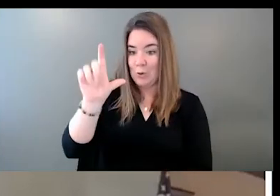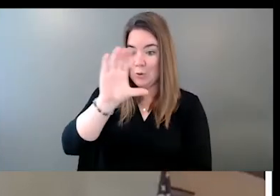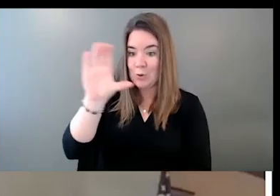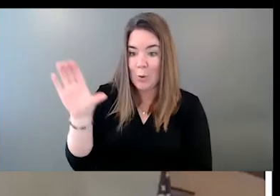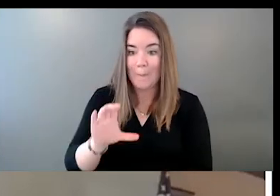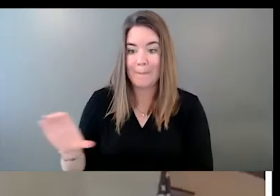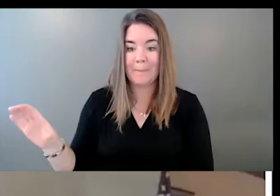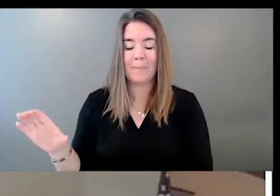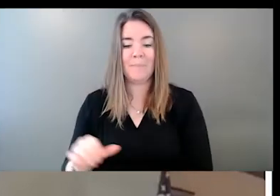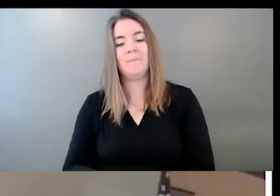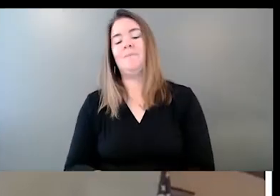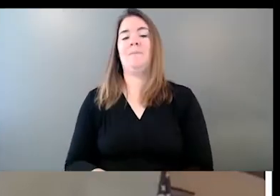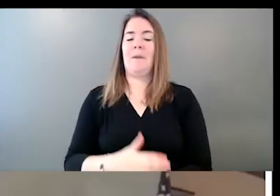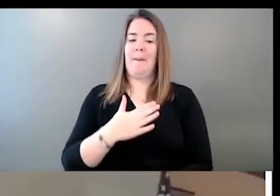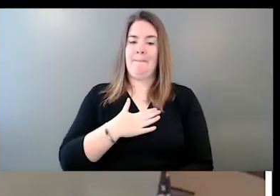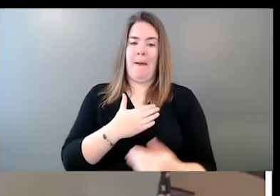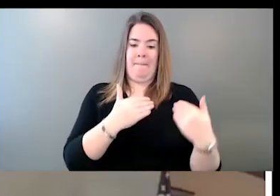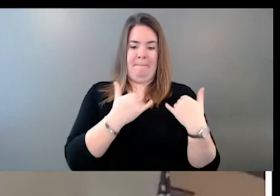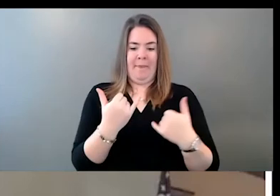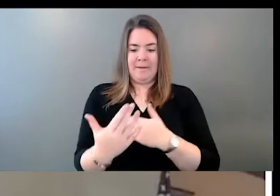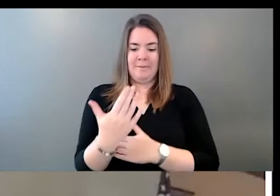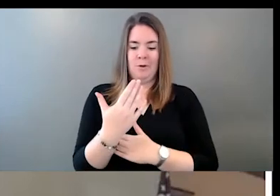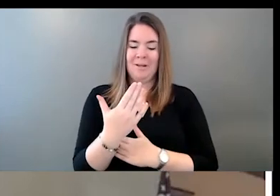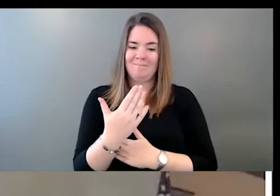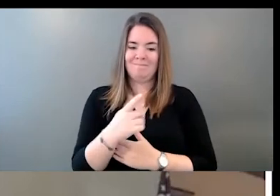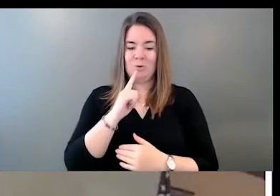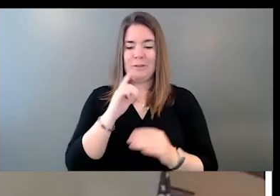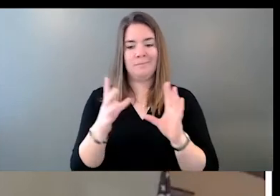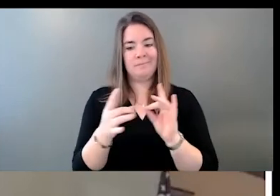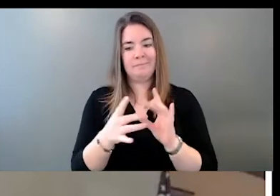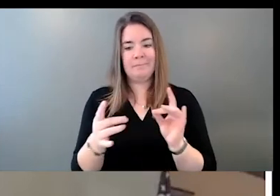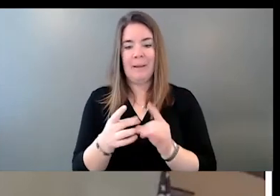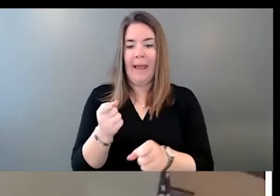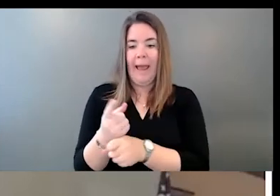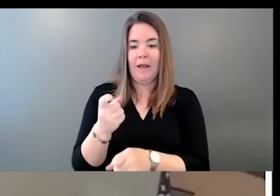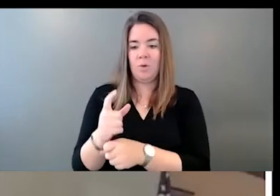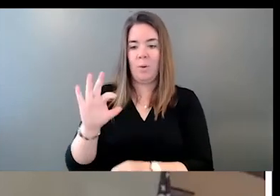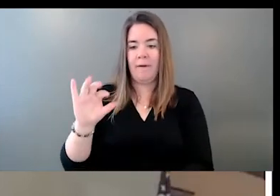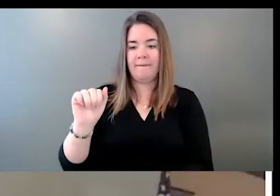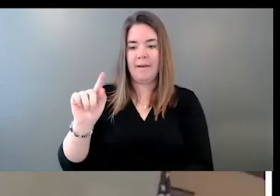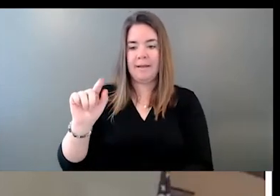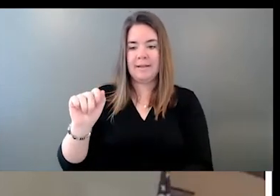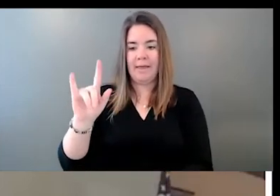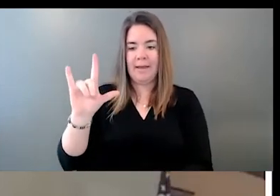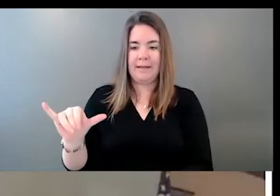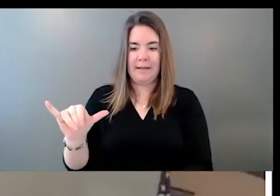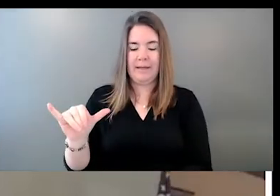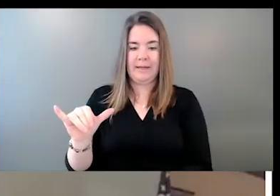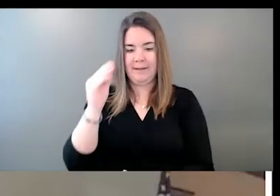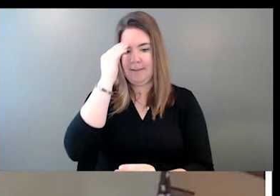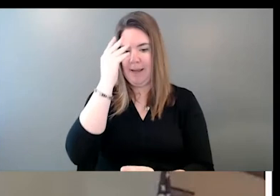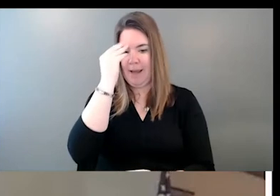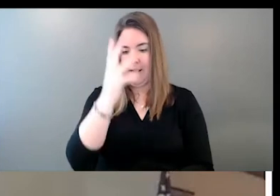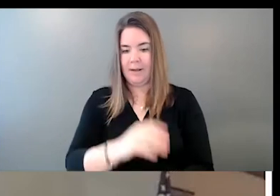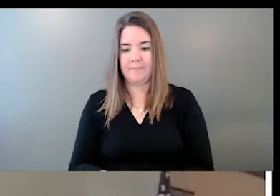I have the somber job this morning of sharing with you our annual fatality data. I would like to start by acknowledging that there is